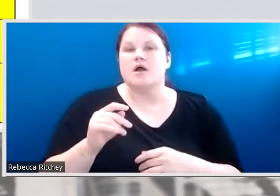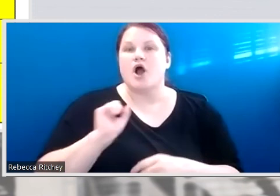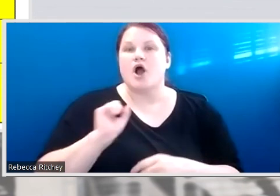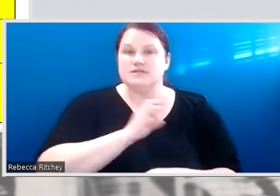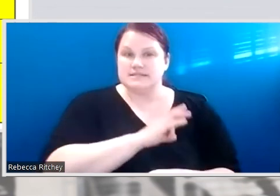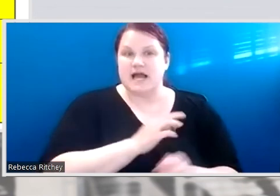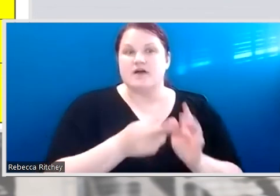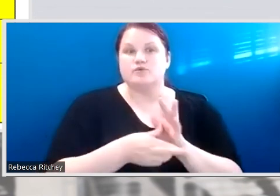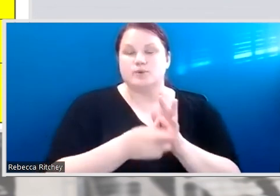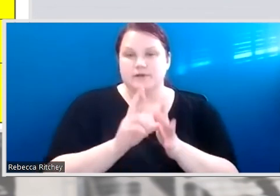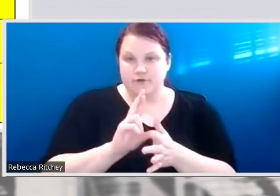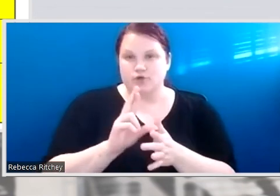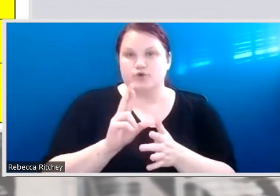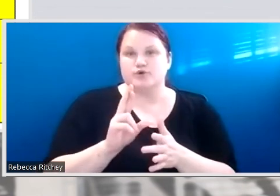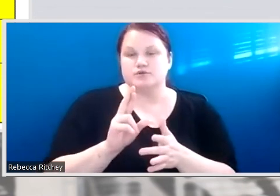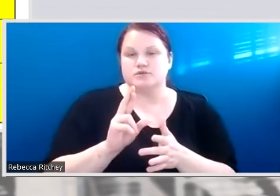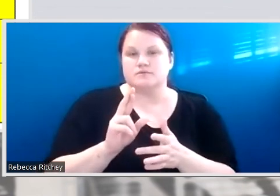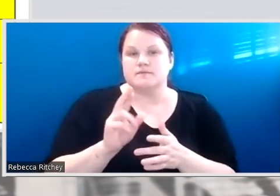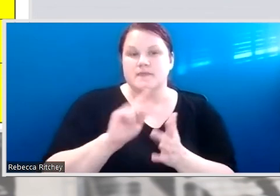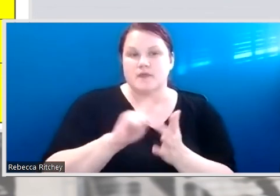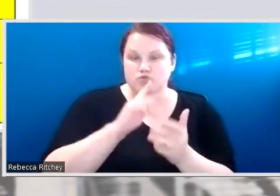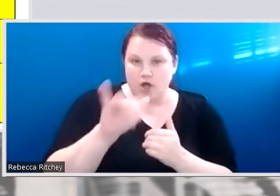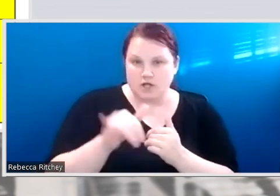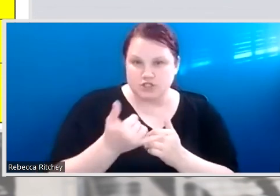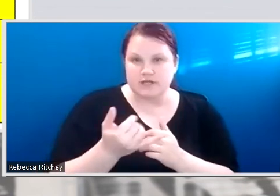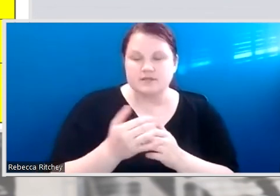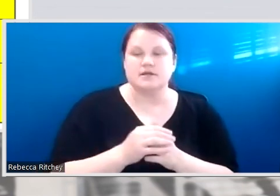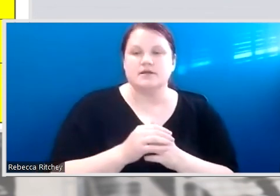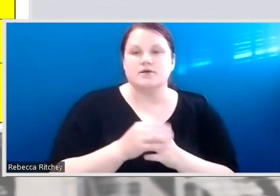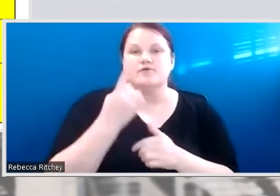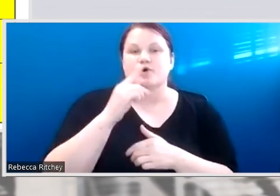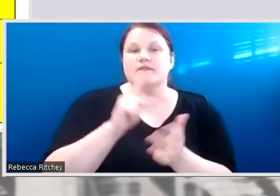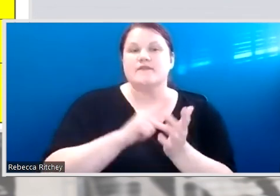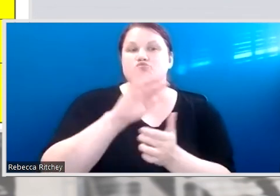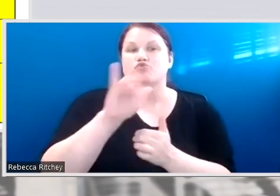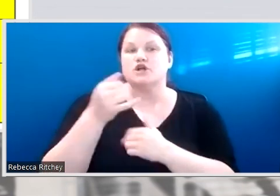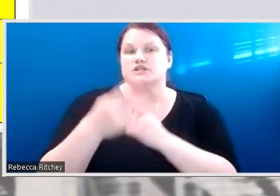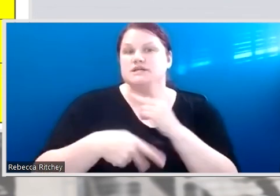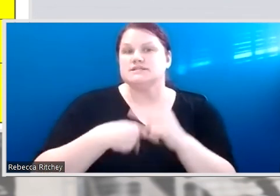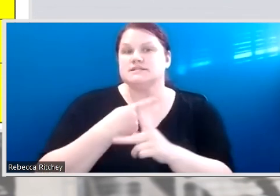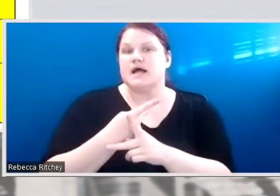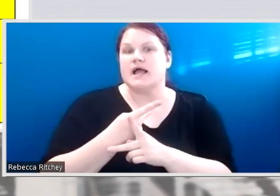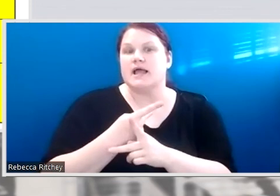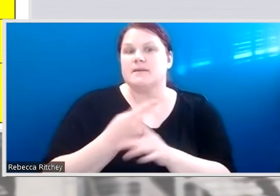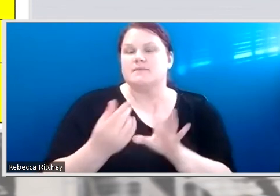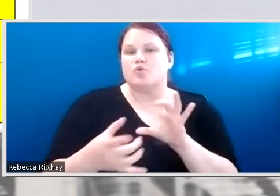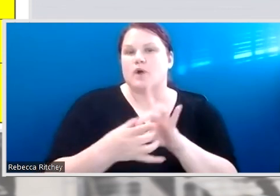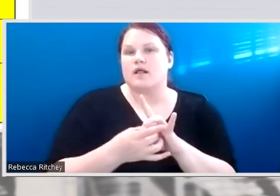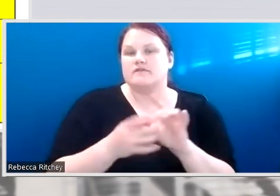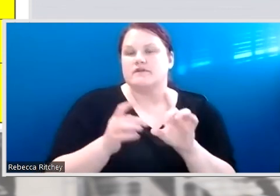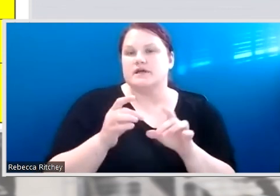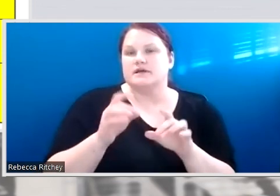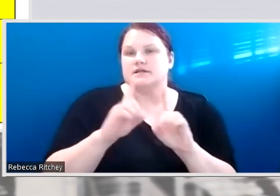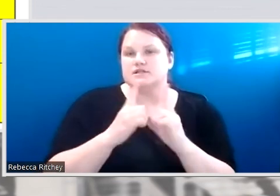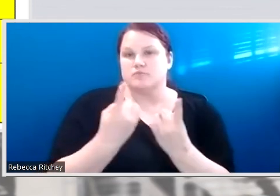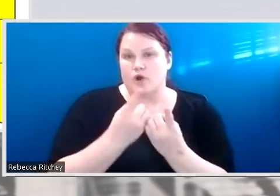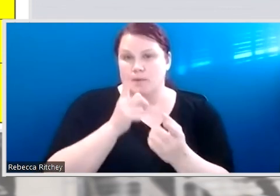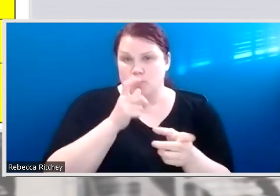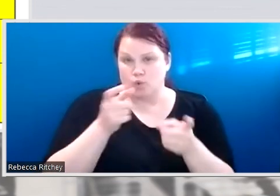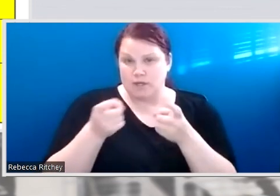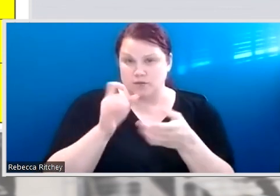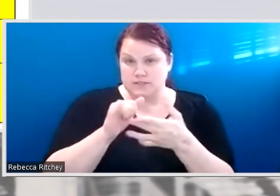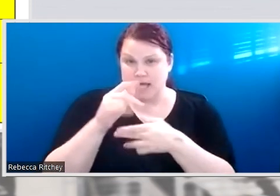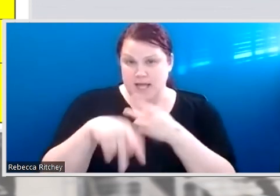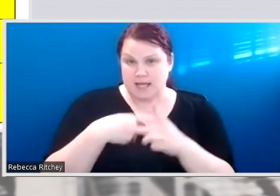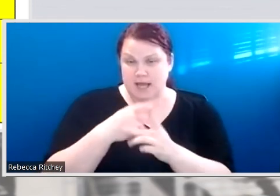the project idea, we'll tag it for the project type, also the relevant department who handles those types of projects. And